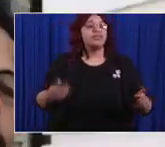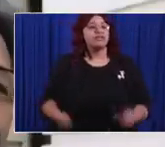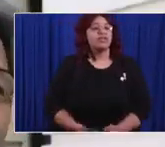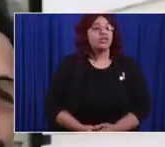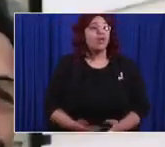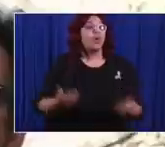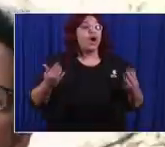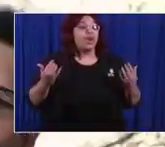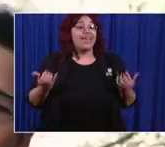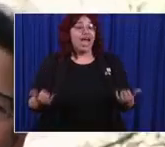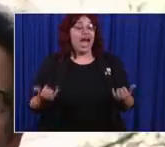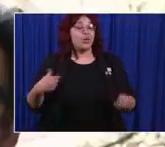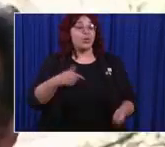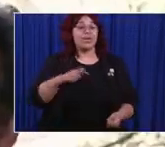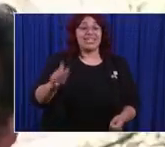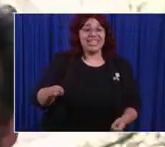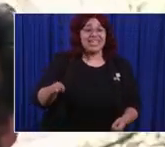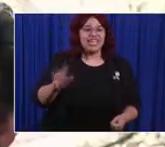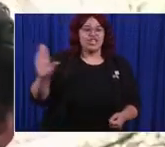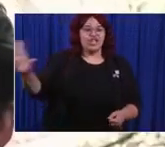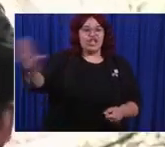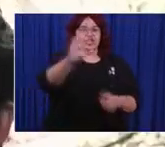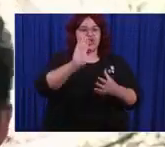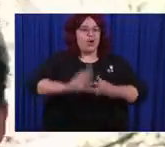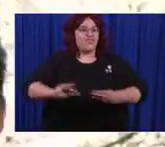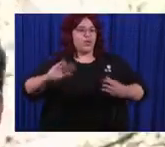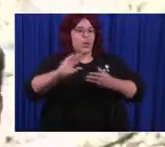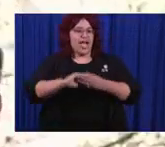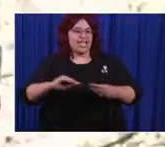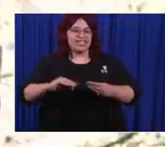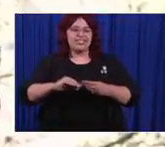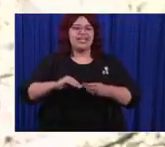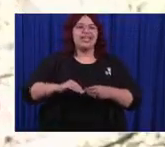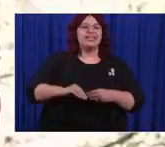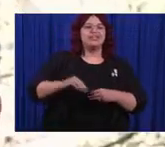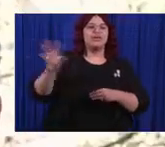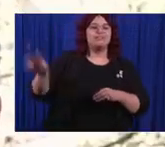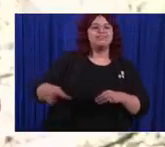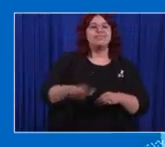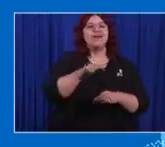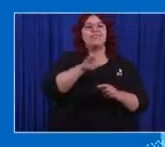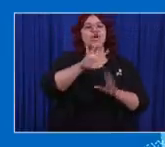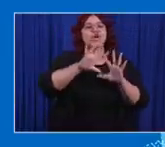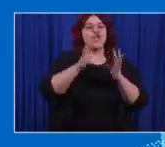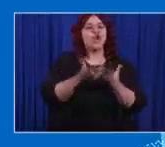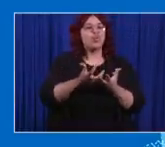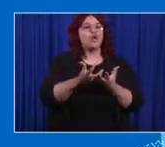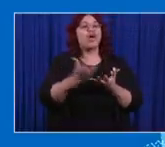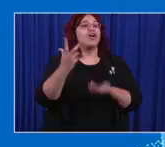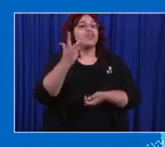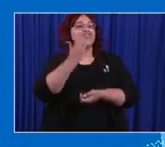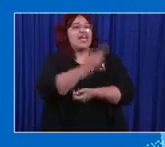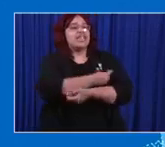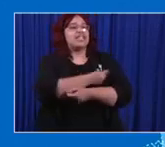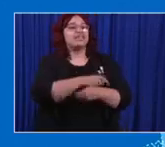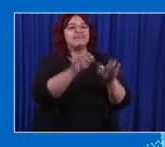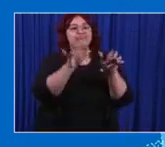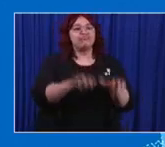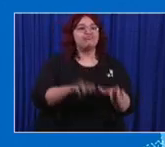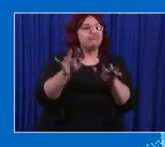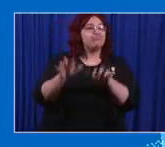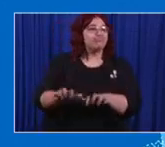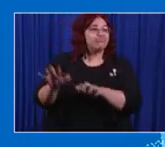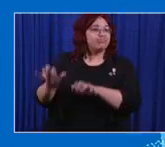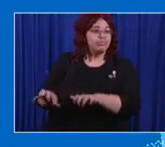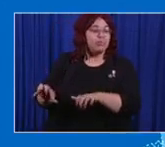is you, your voice, joining the ever-expanding global vaccine column. Help us reach our goal of